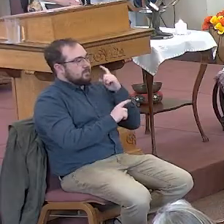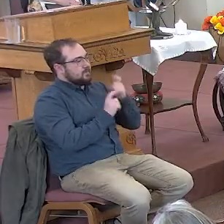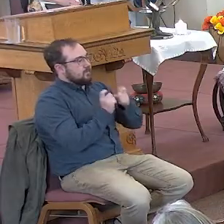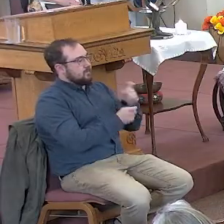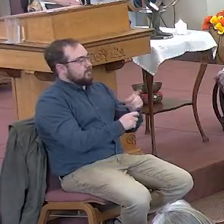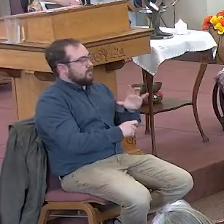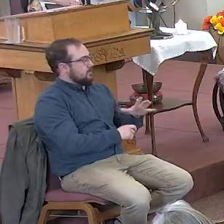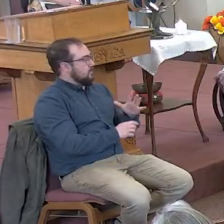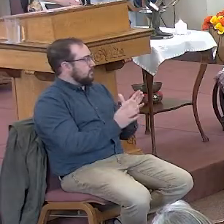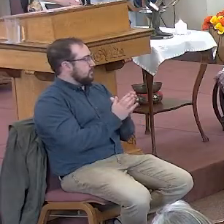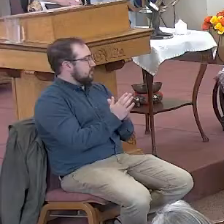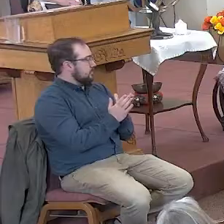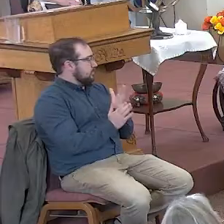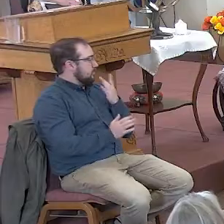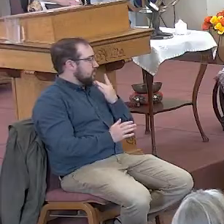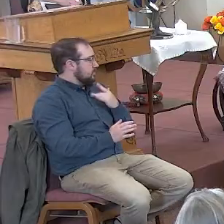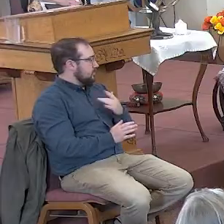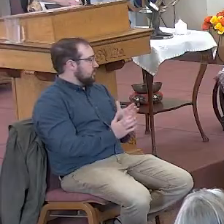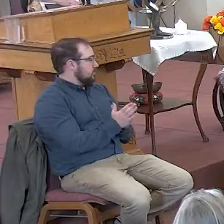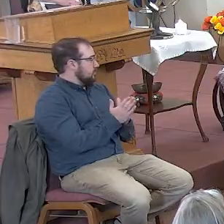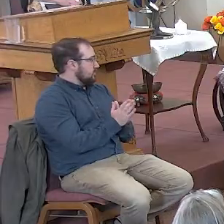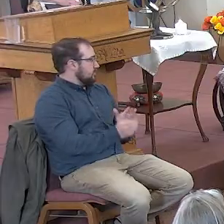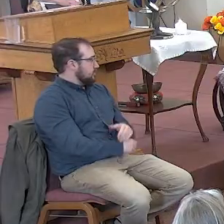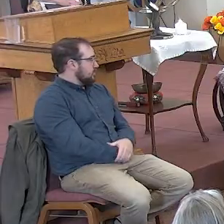your birthday cards.